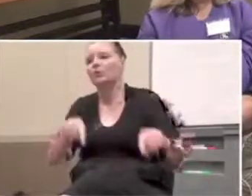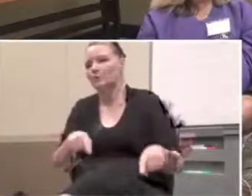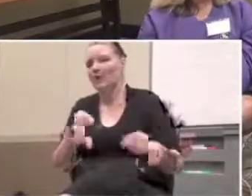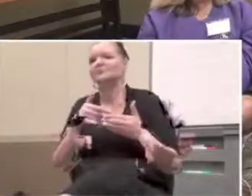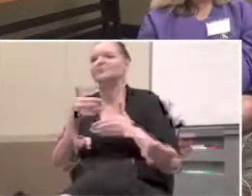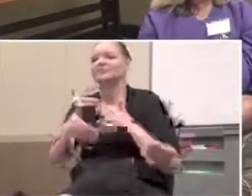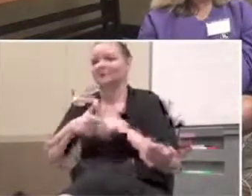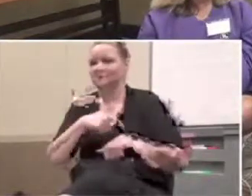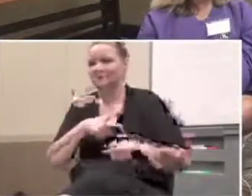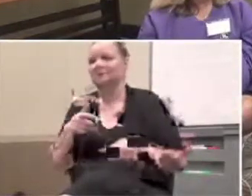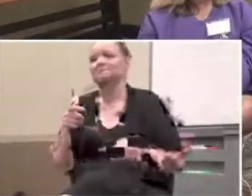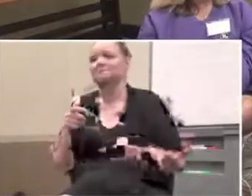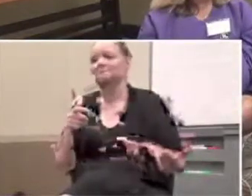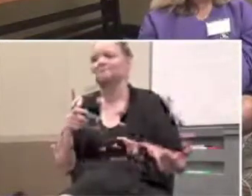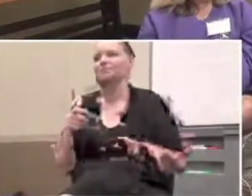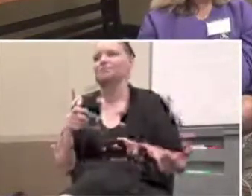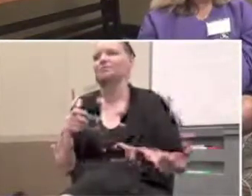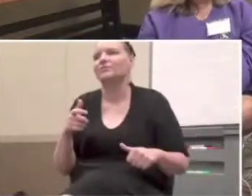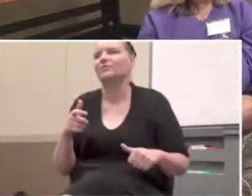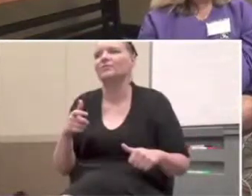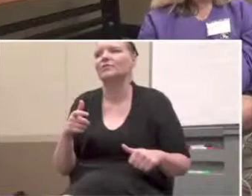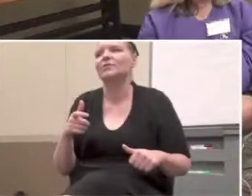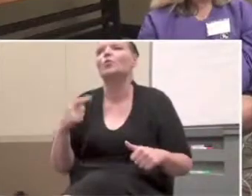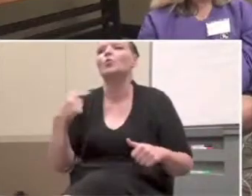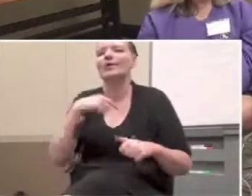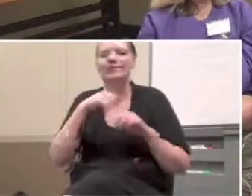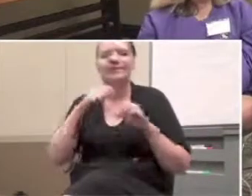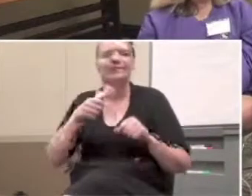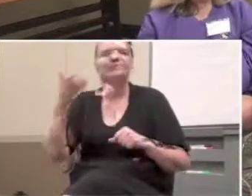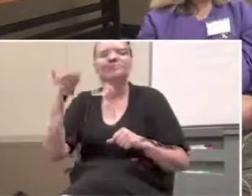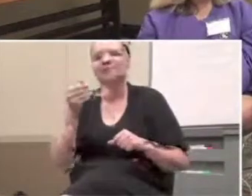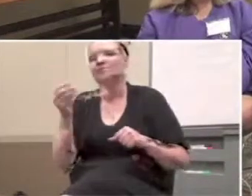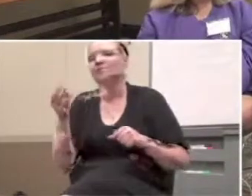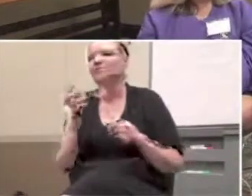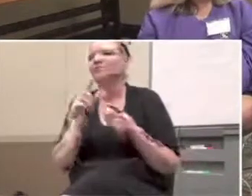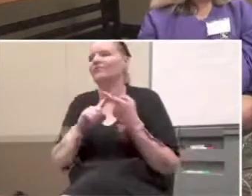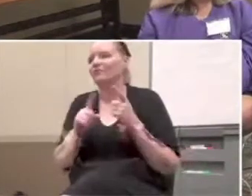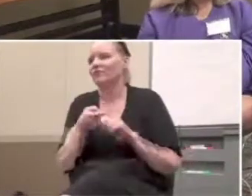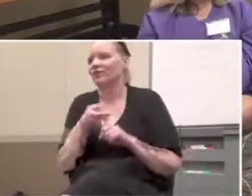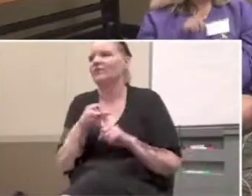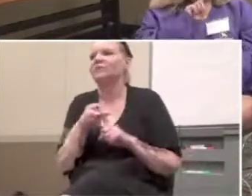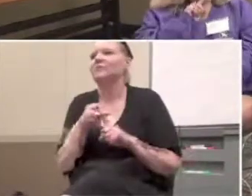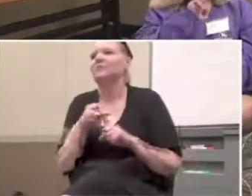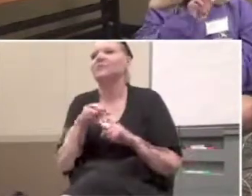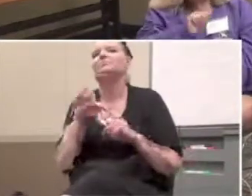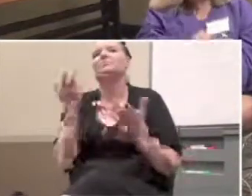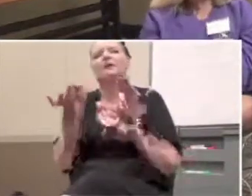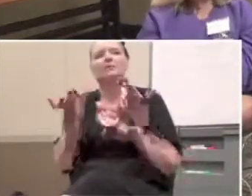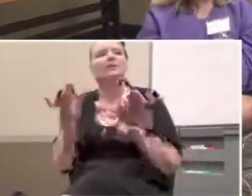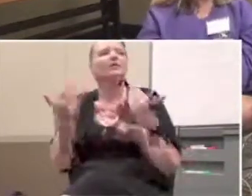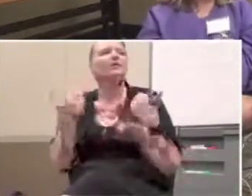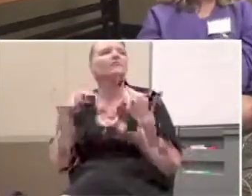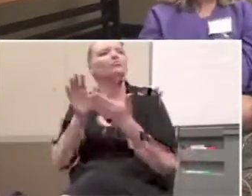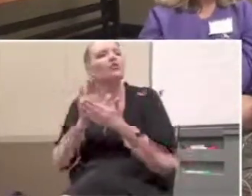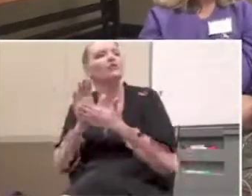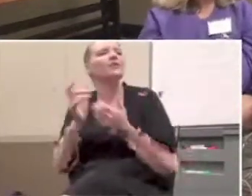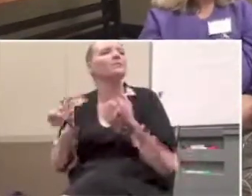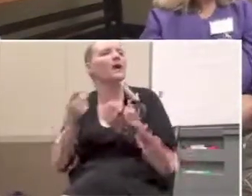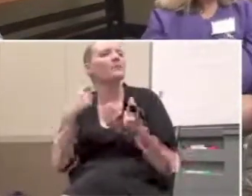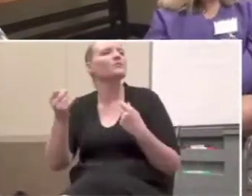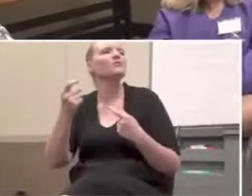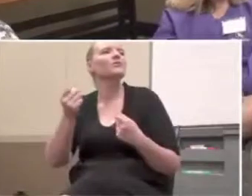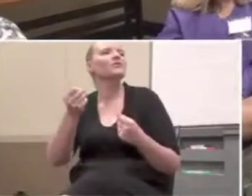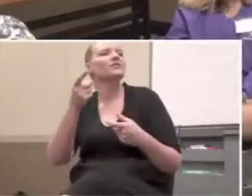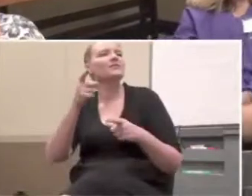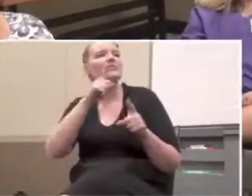few conferences to go, we can have a few friends over and have a movie and popcorn, order pizza.